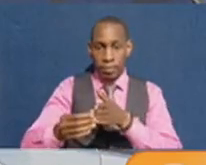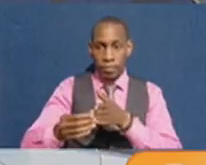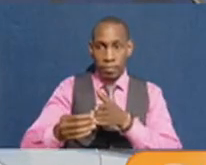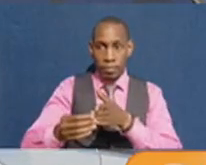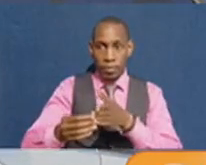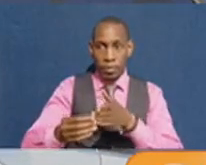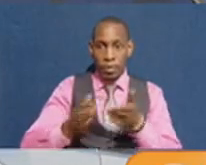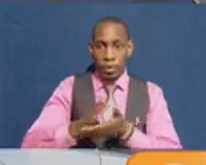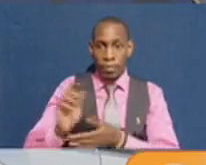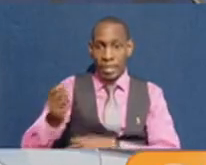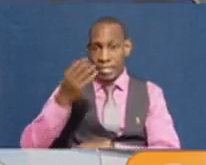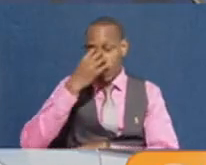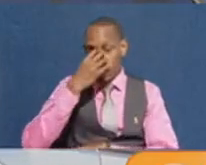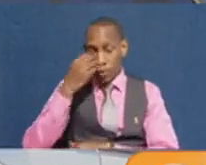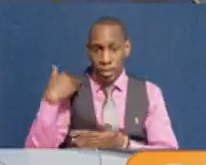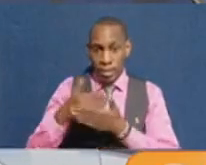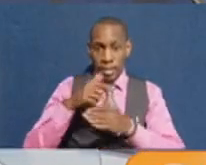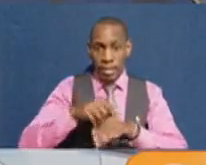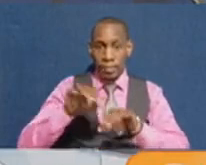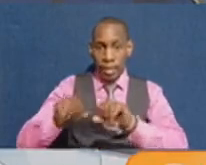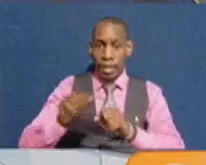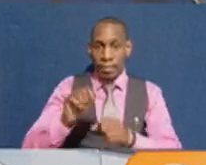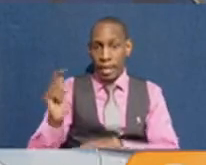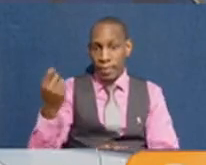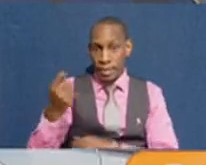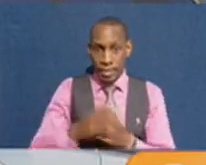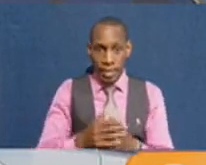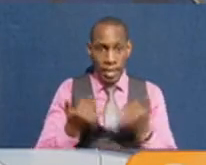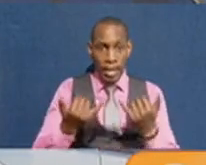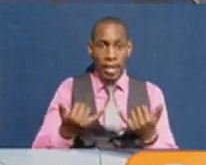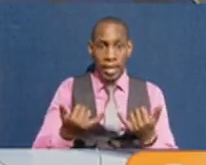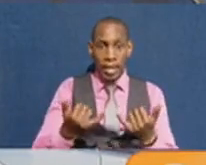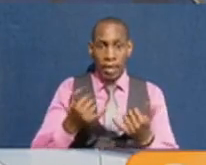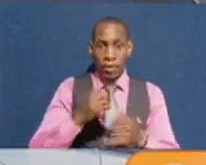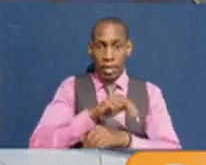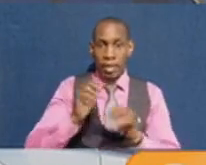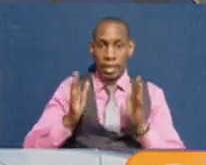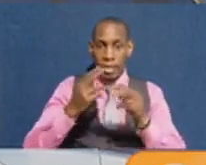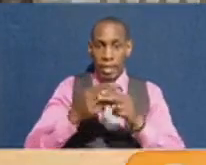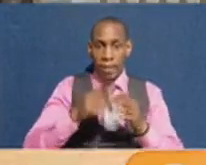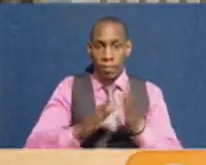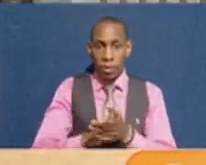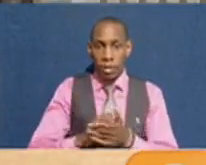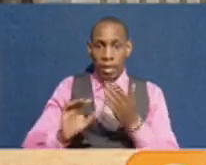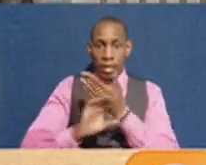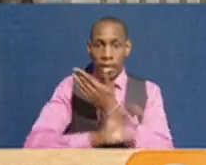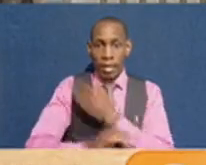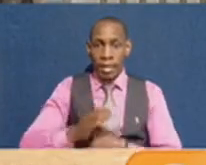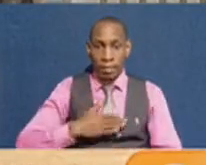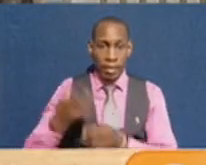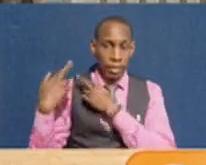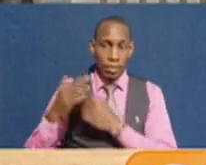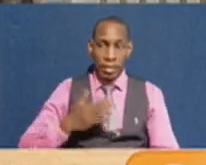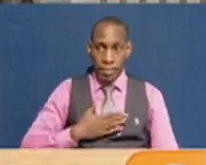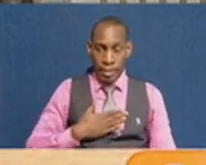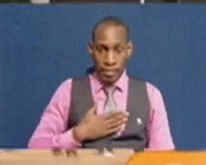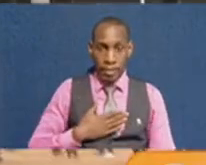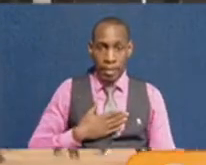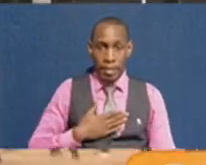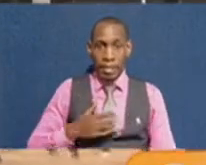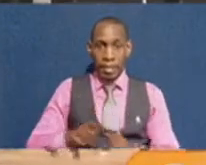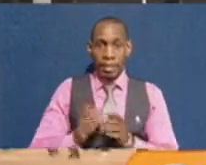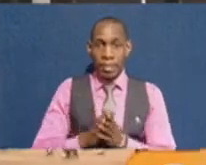presided over by President William Ruto since taking office. Now, the national event is titled Nchi Yangu Jukumu Langu, and the